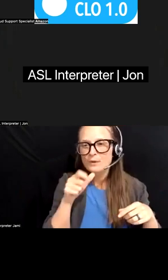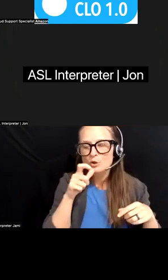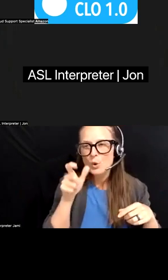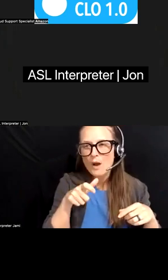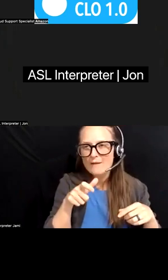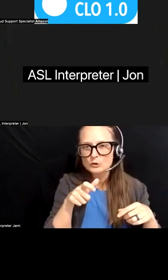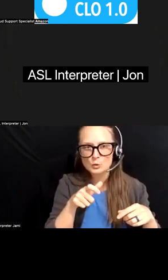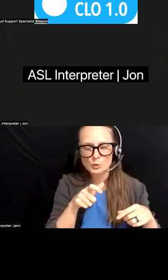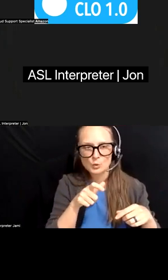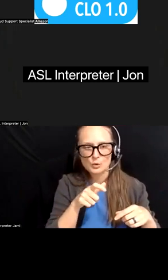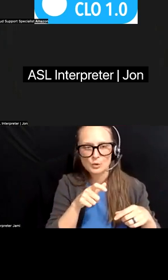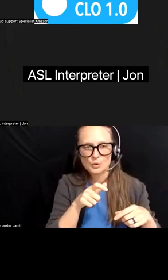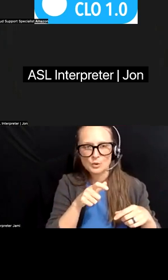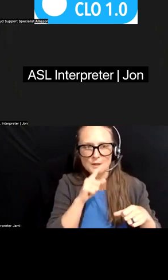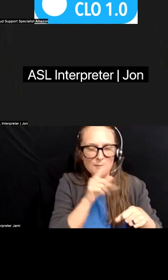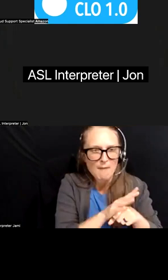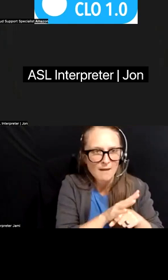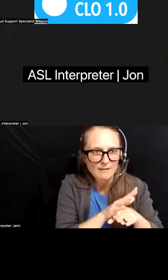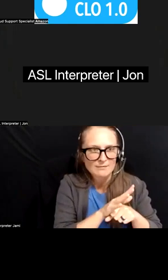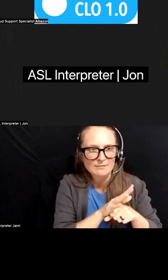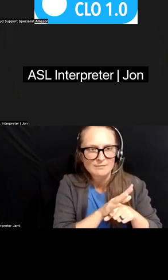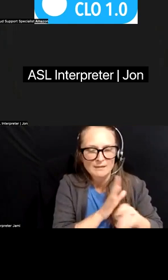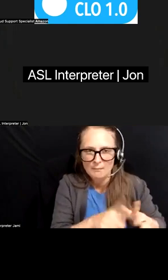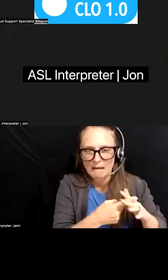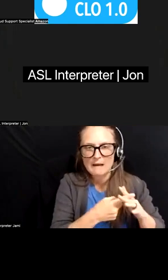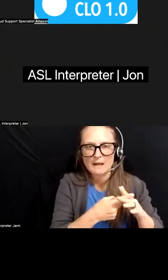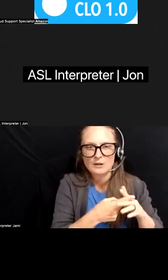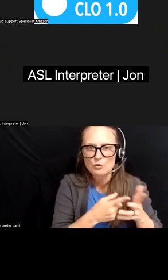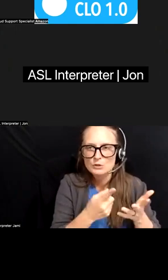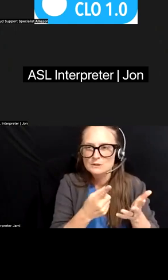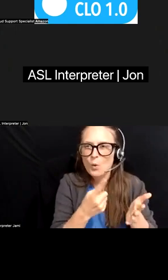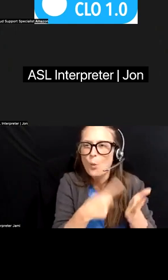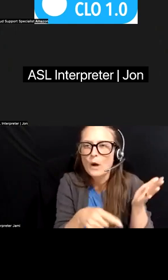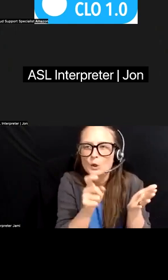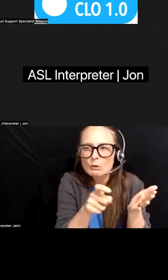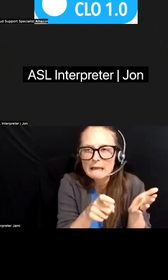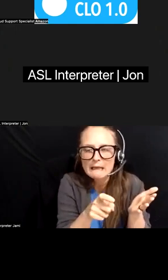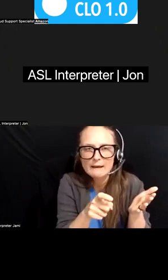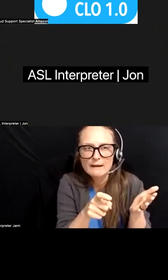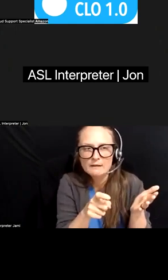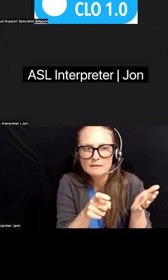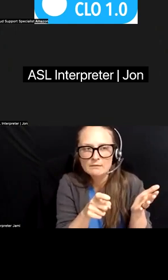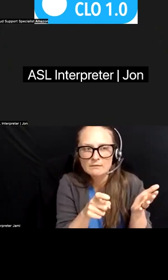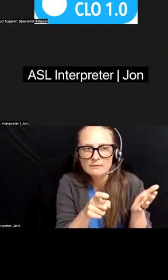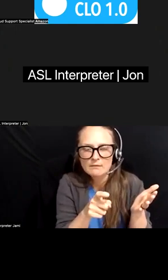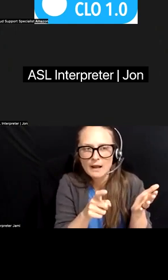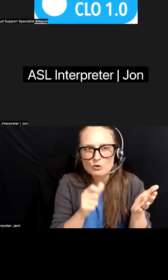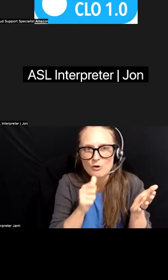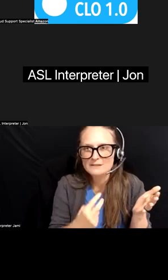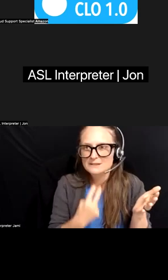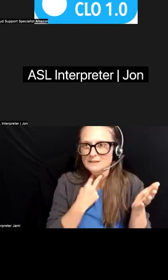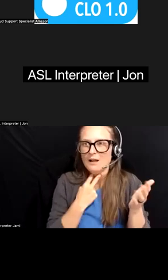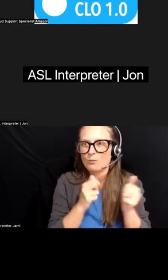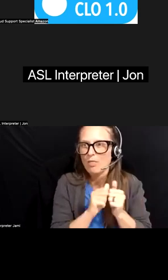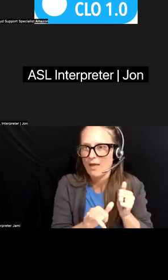like buying versus you're renting just what you need and you're not stuck with it. Let's